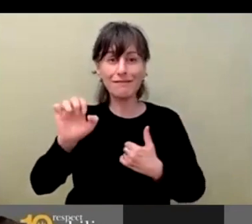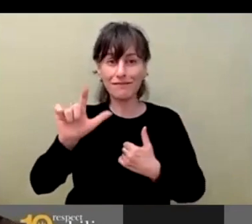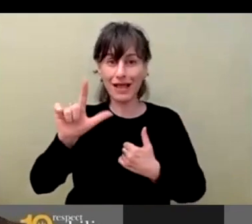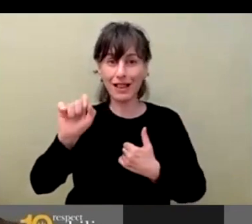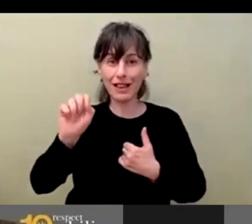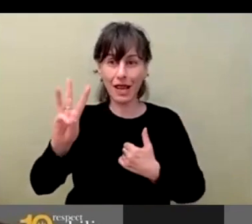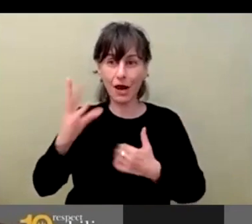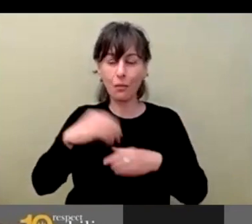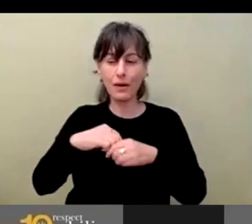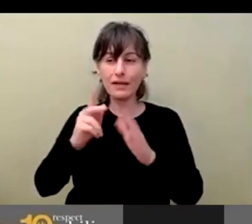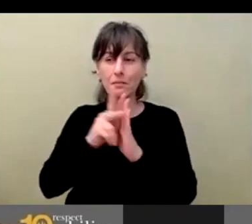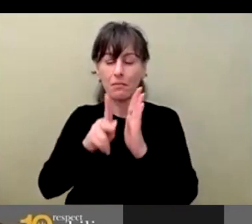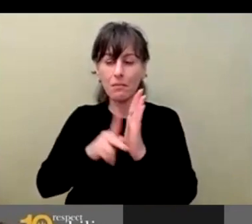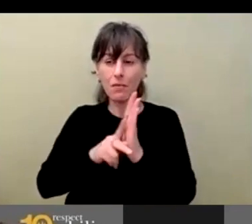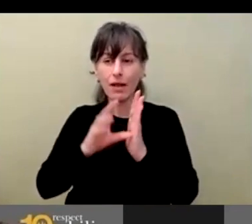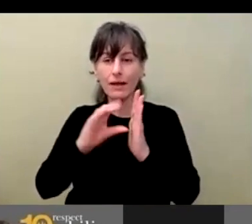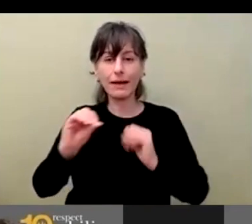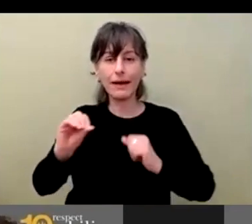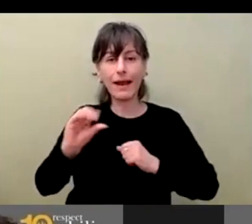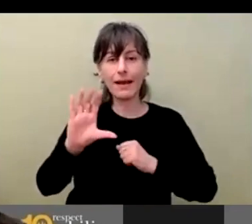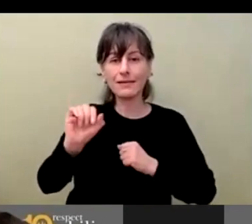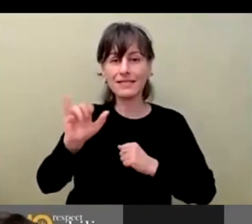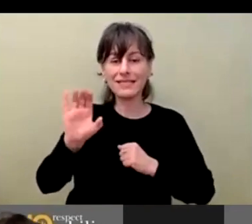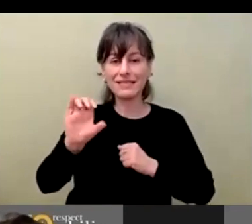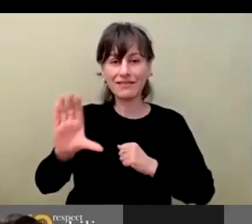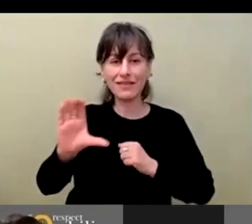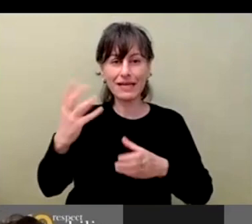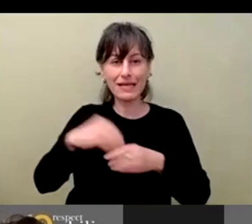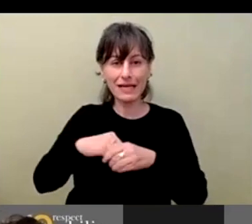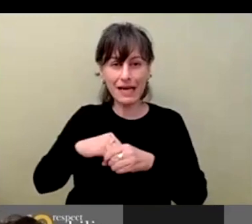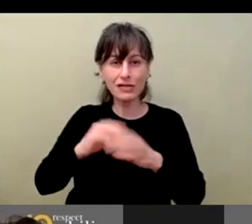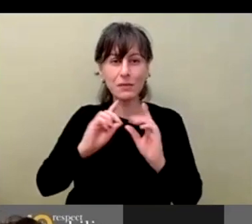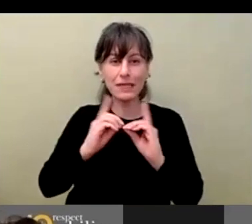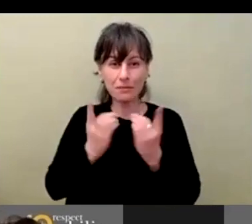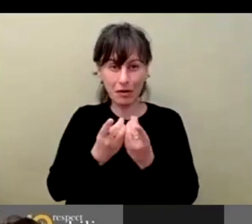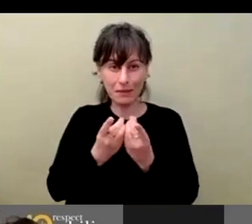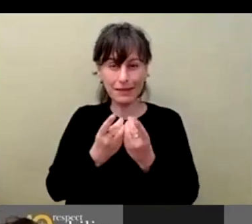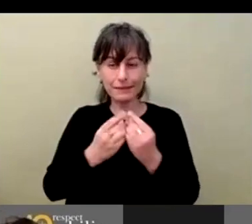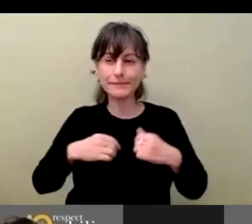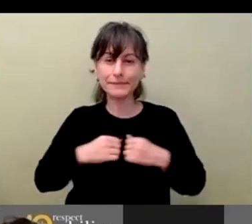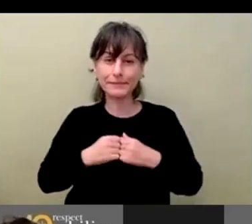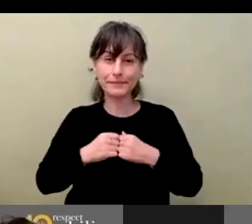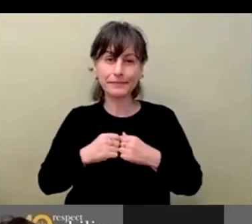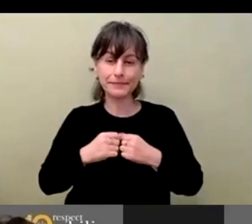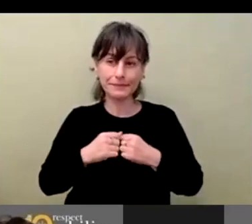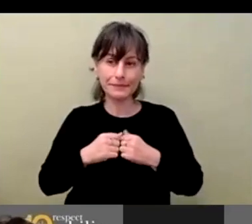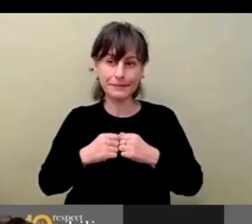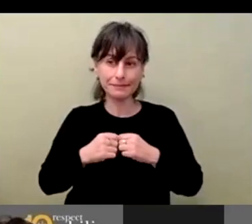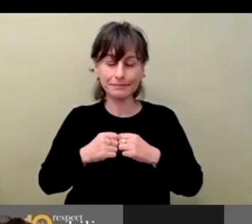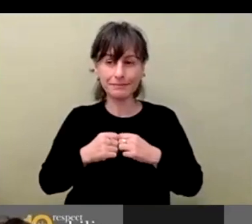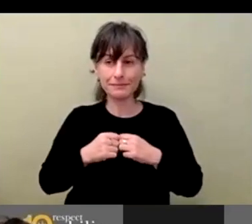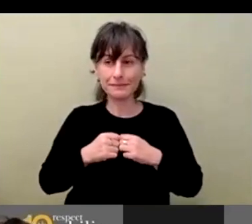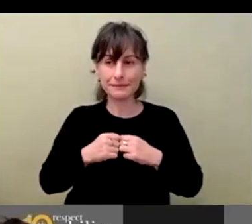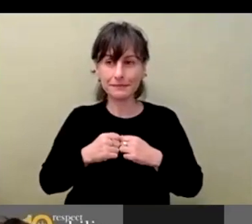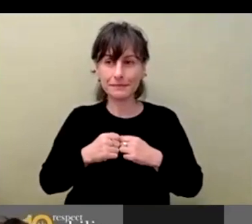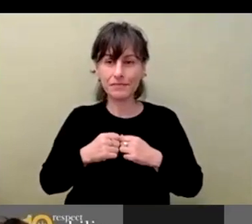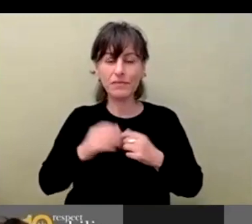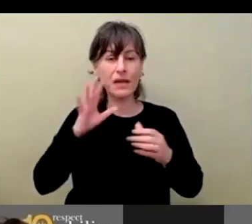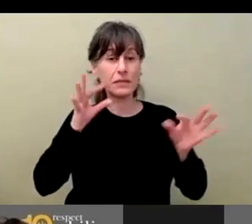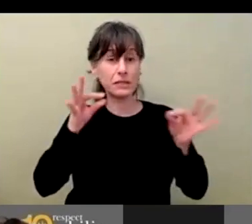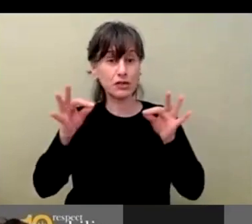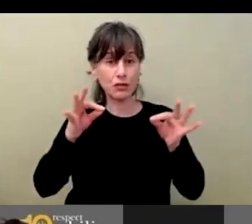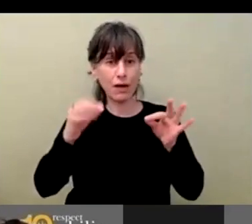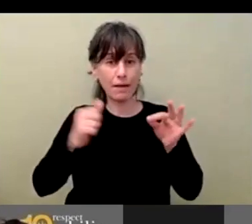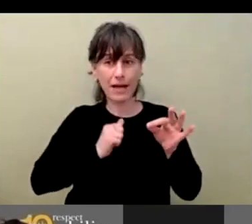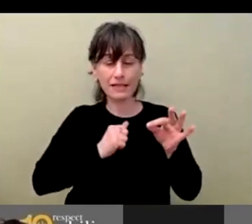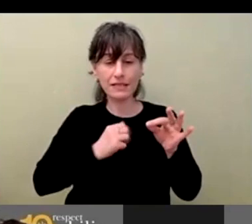Policy and Civic Engagement Department. And I'd like to describe myself real quick.